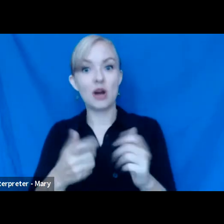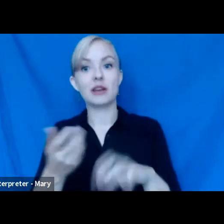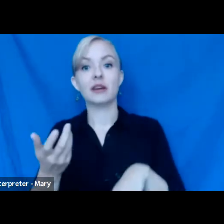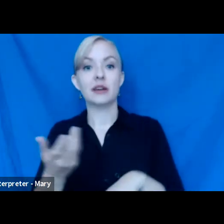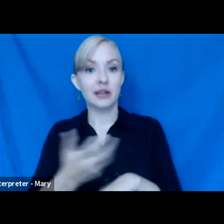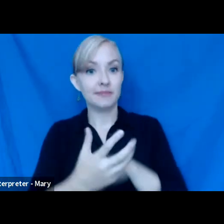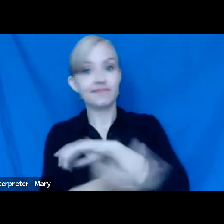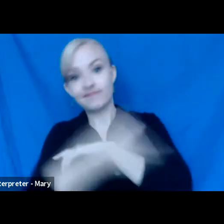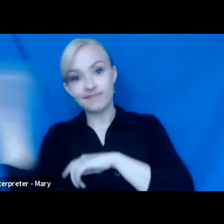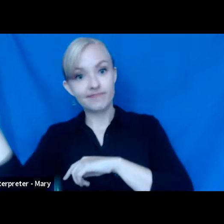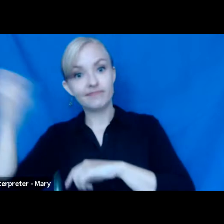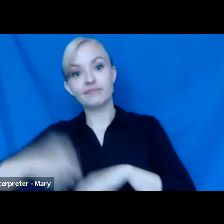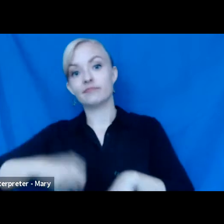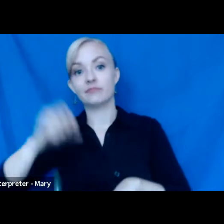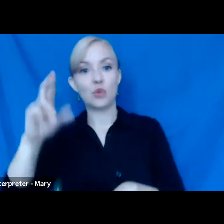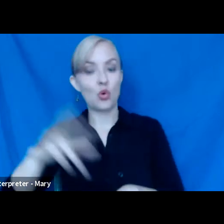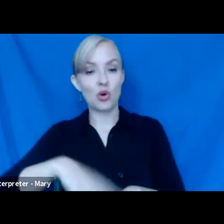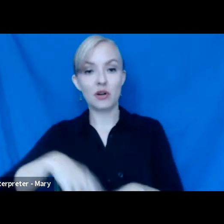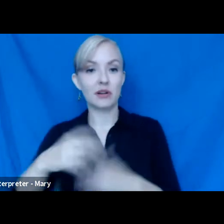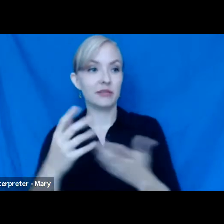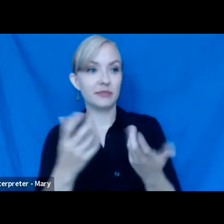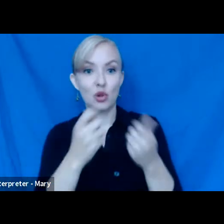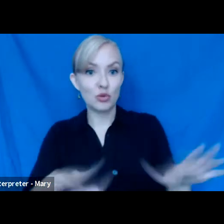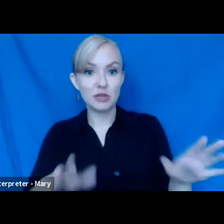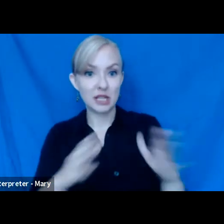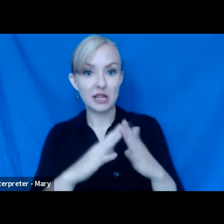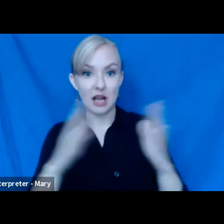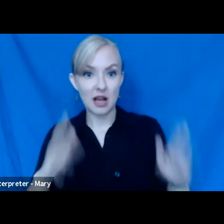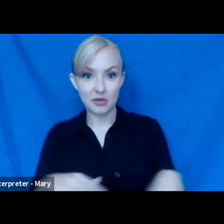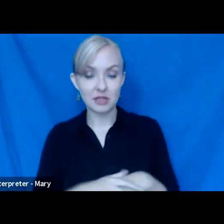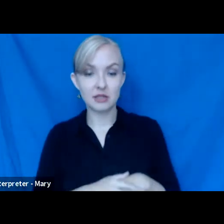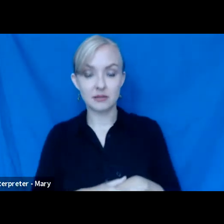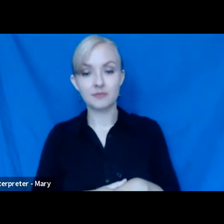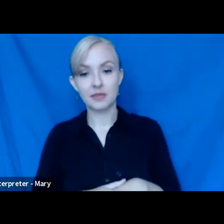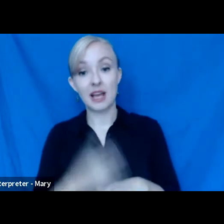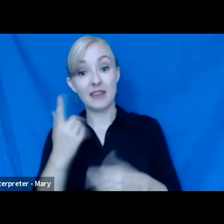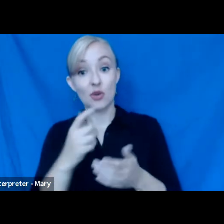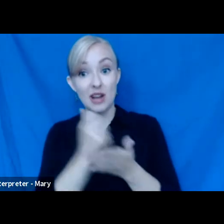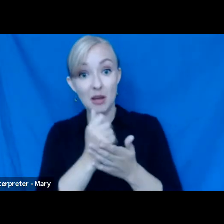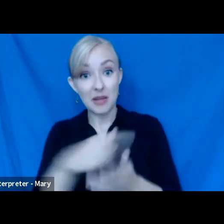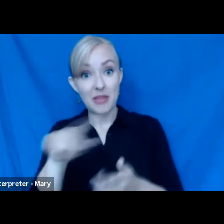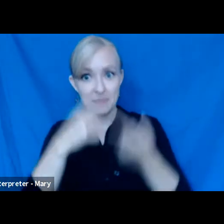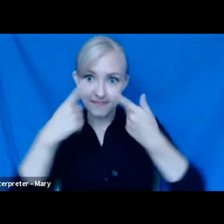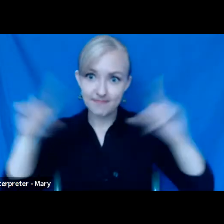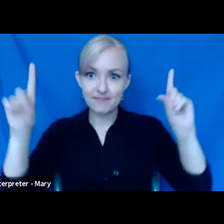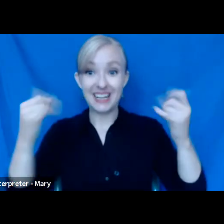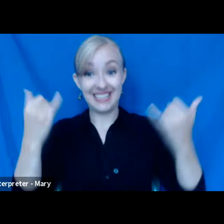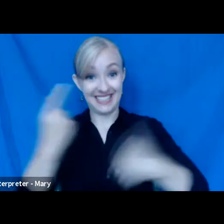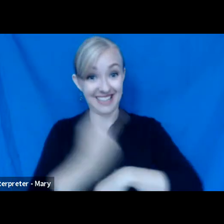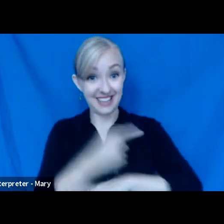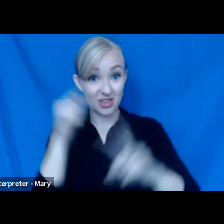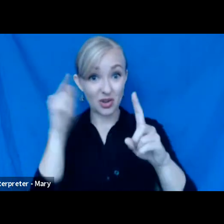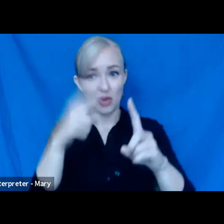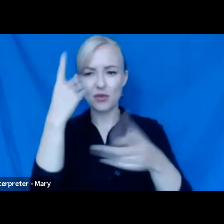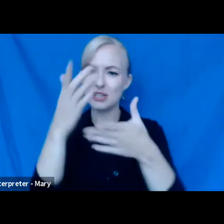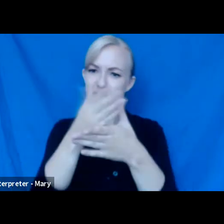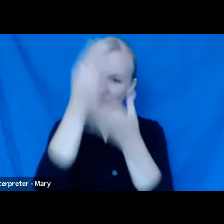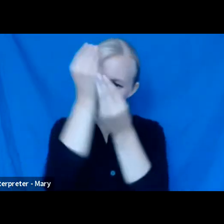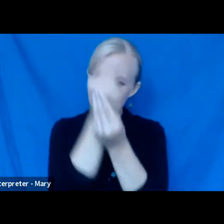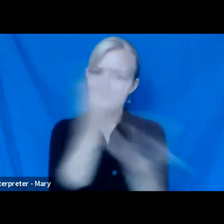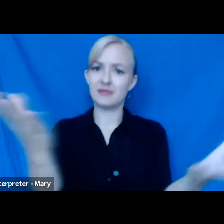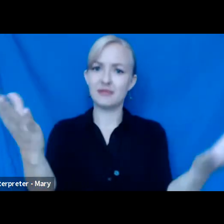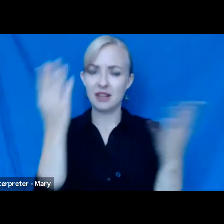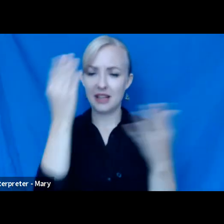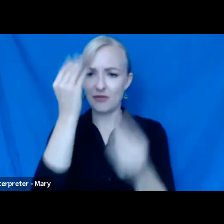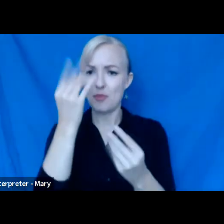safe, and enabling them to thrive. The goal of today's webinar is to share information with the disability